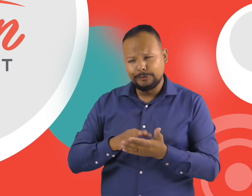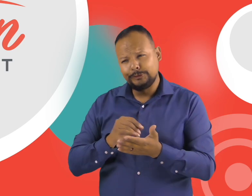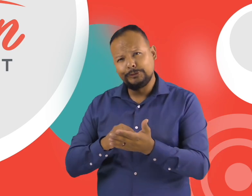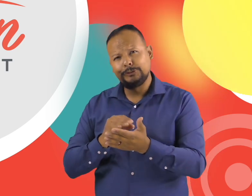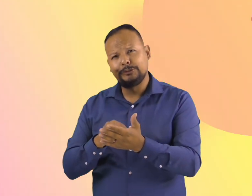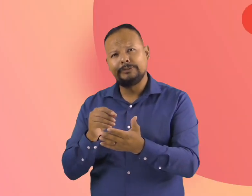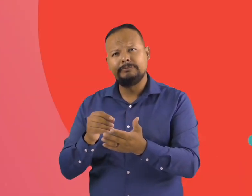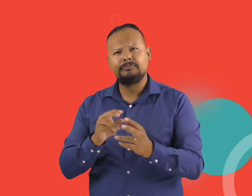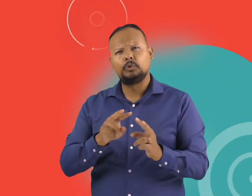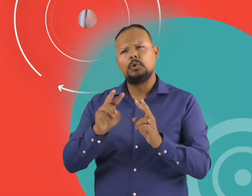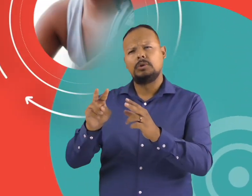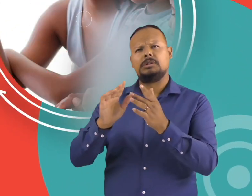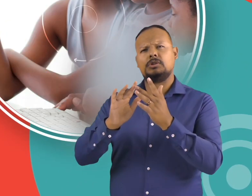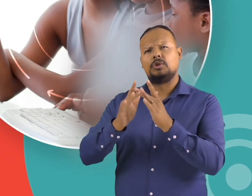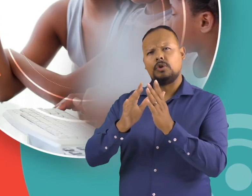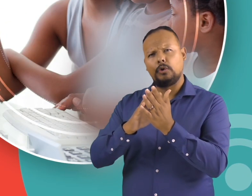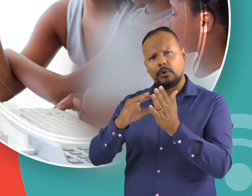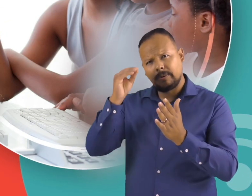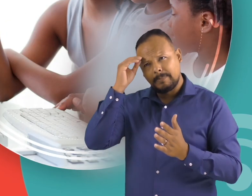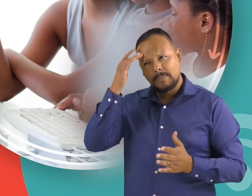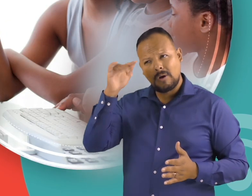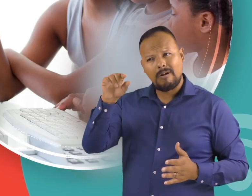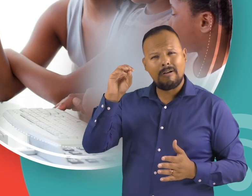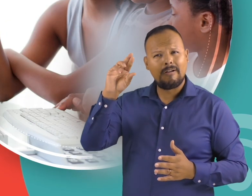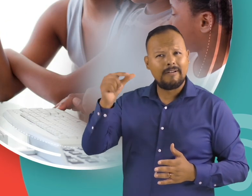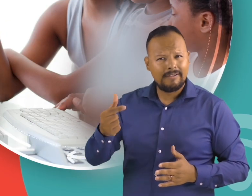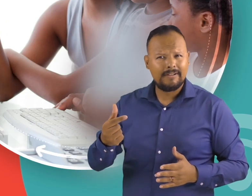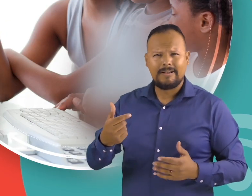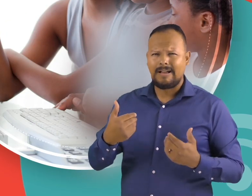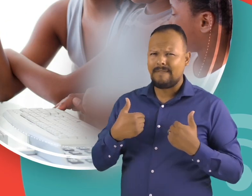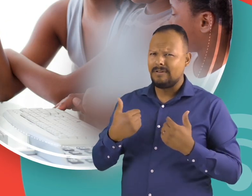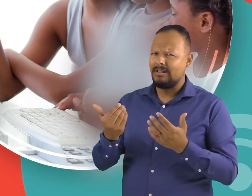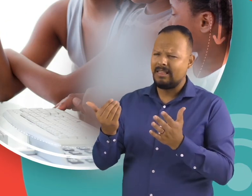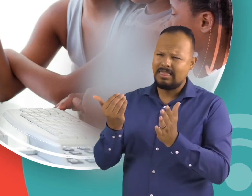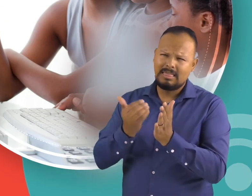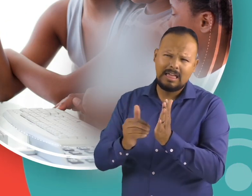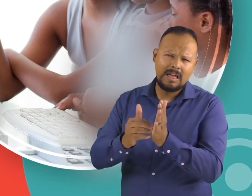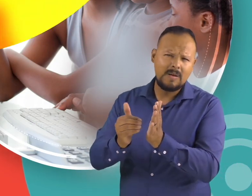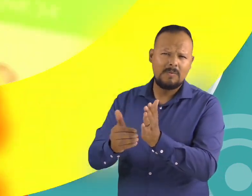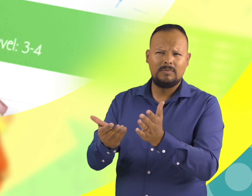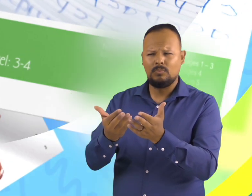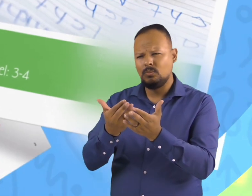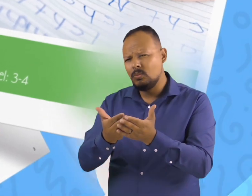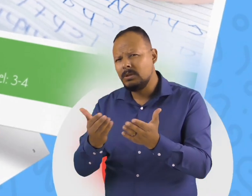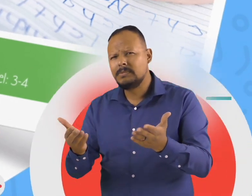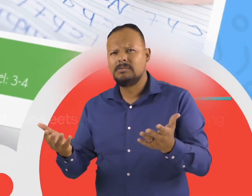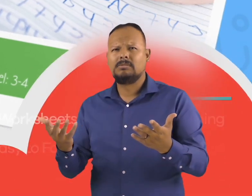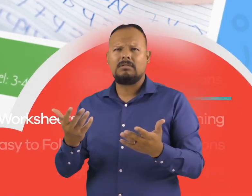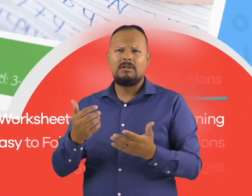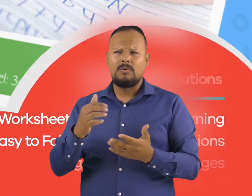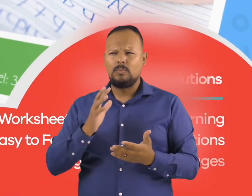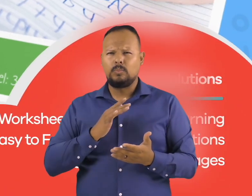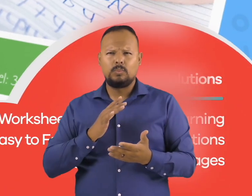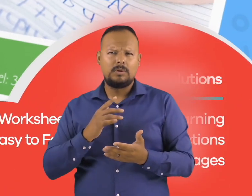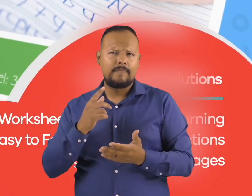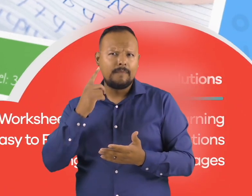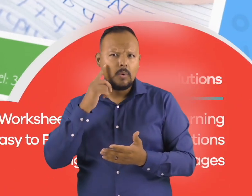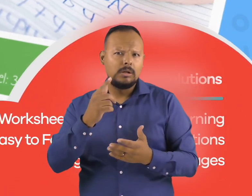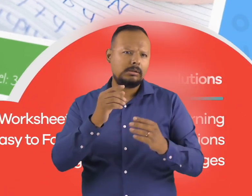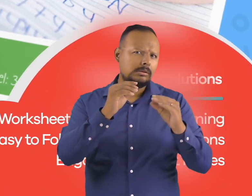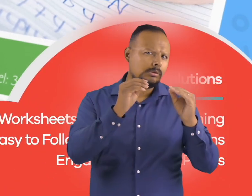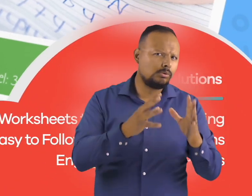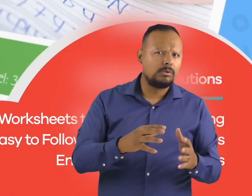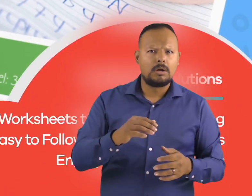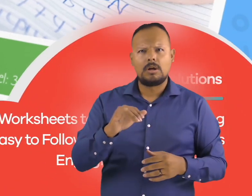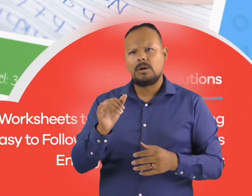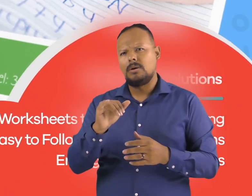Visit us at LearnBright.org for thousands of free resources and turnkey solutions for teachers